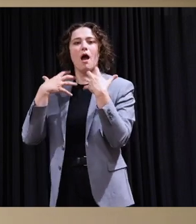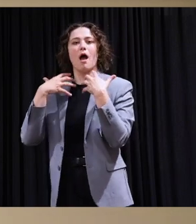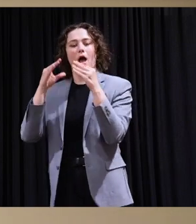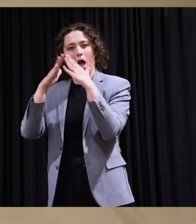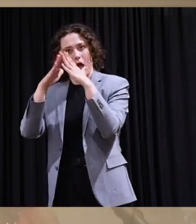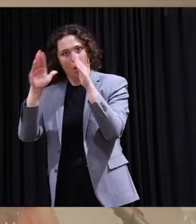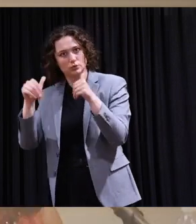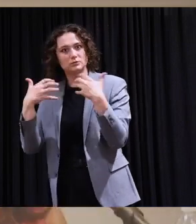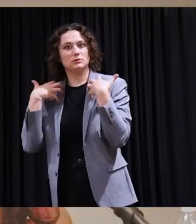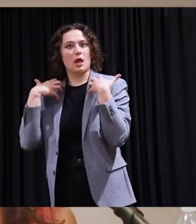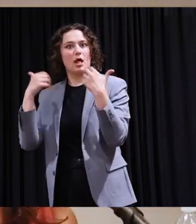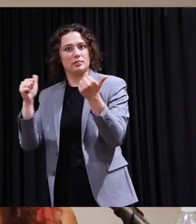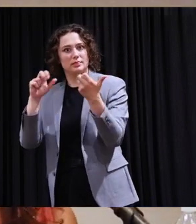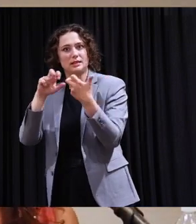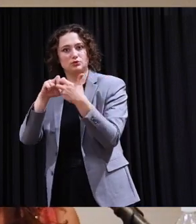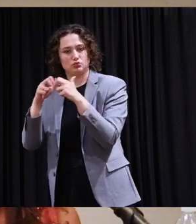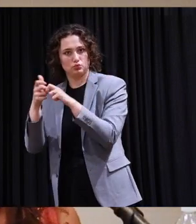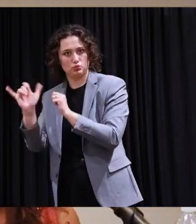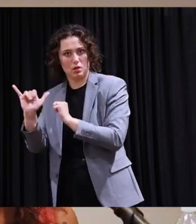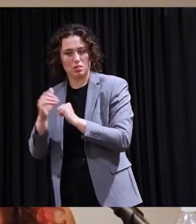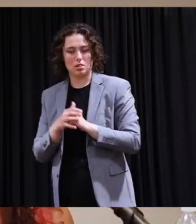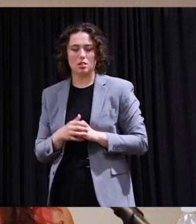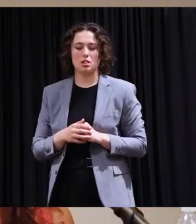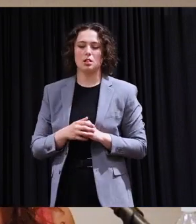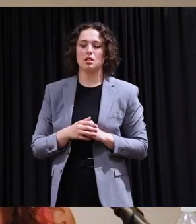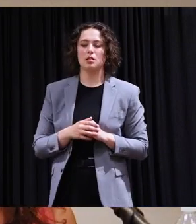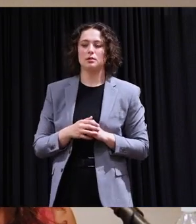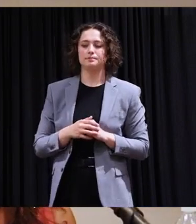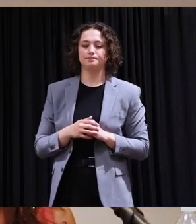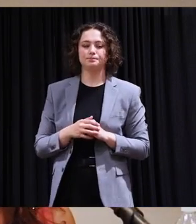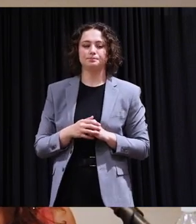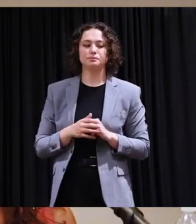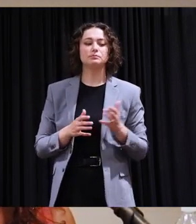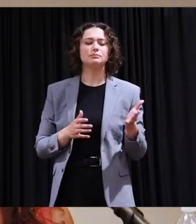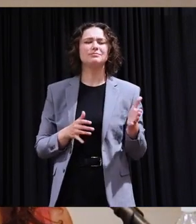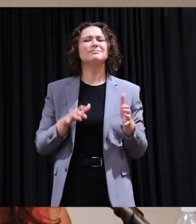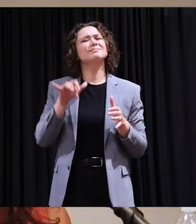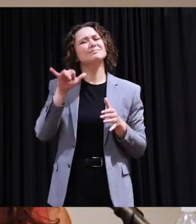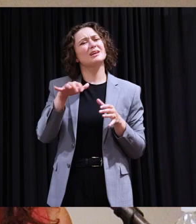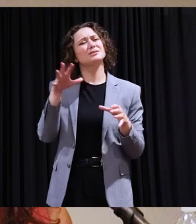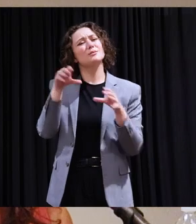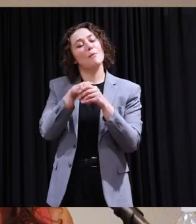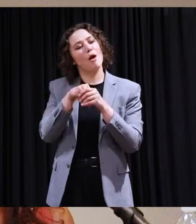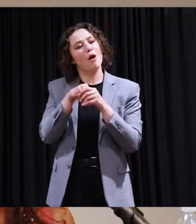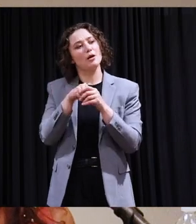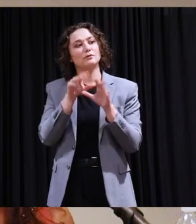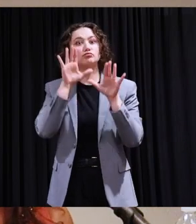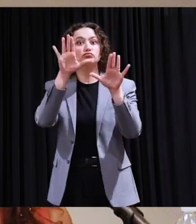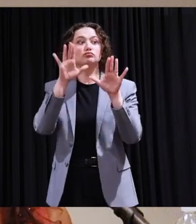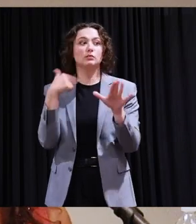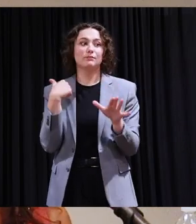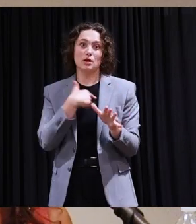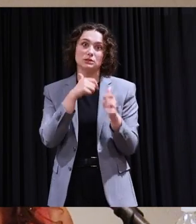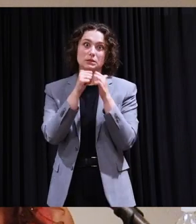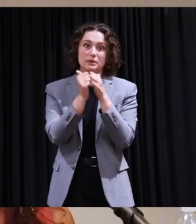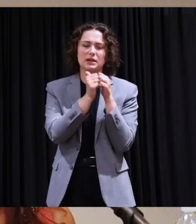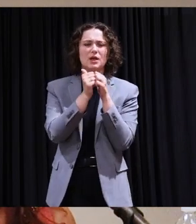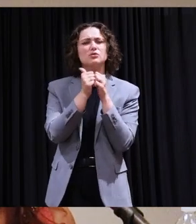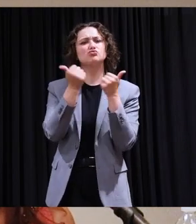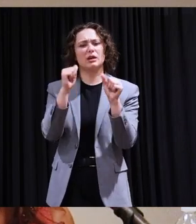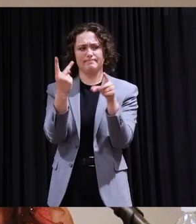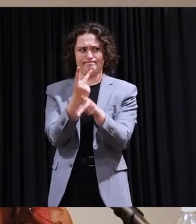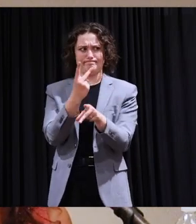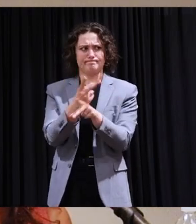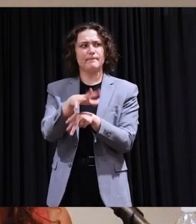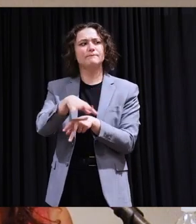well. And as a part of that, the beauty of us coming together is that we'll continue with trying to find solutions, is that we